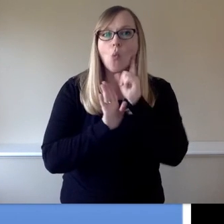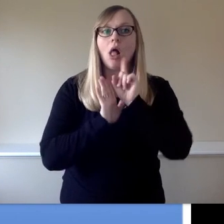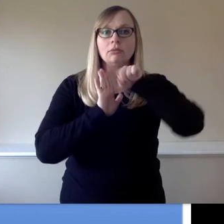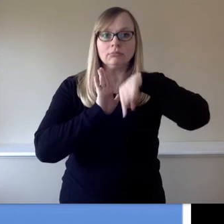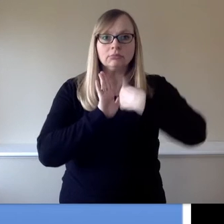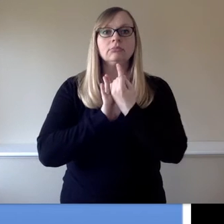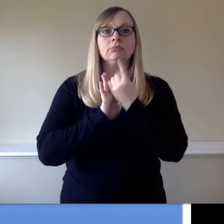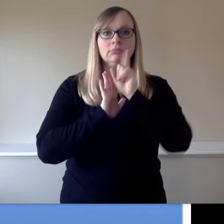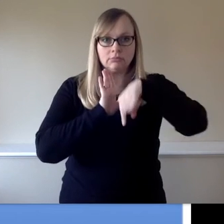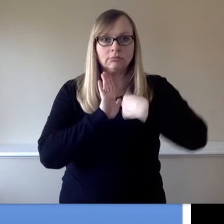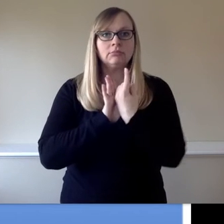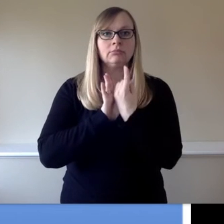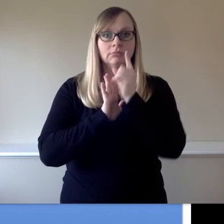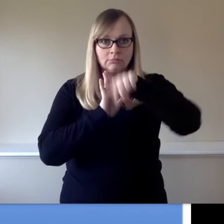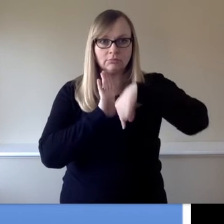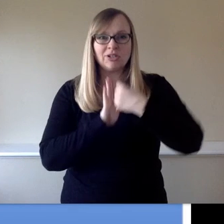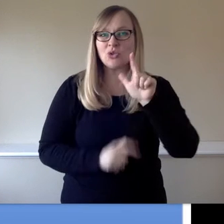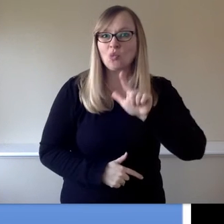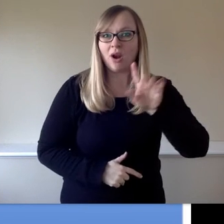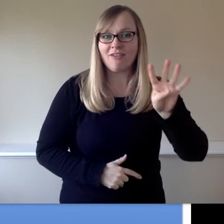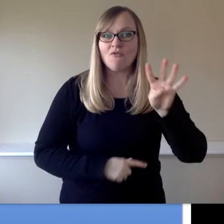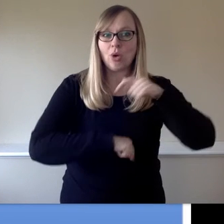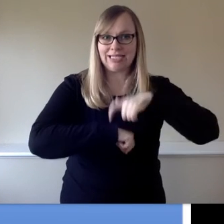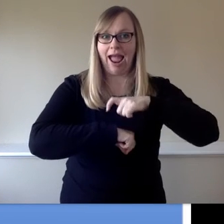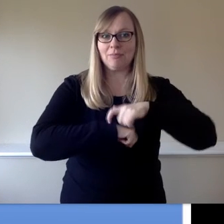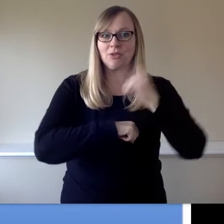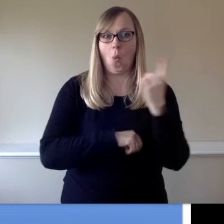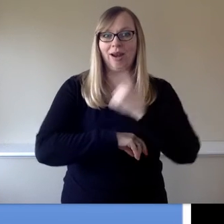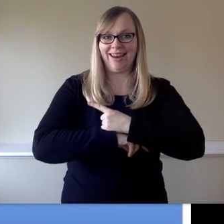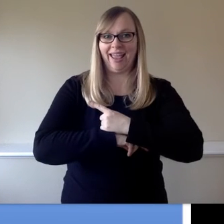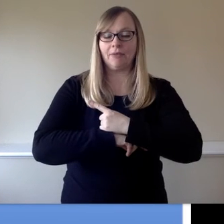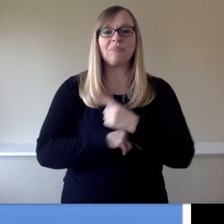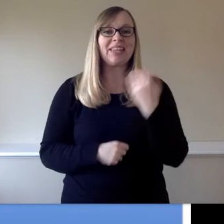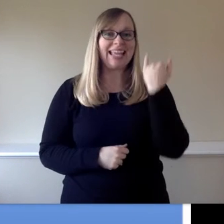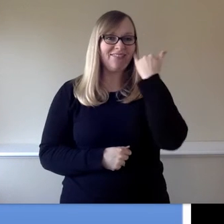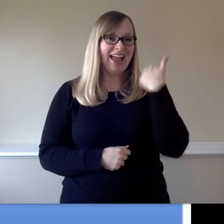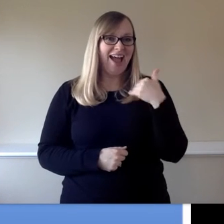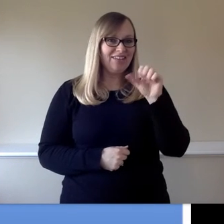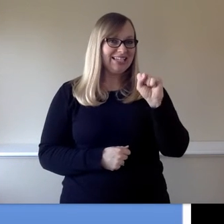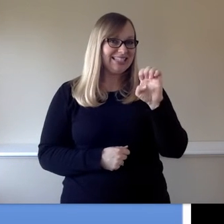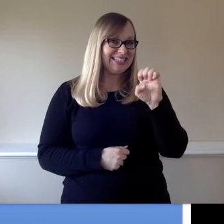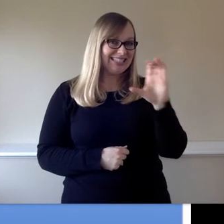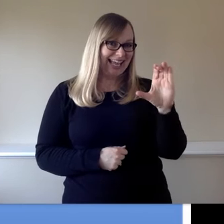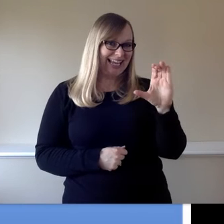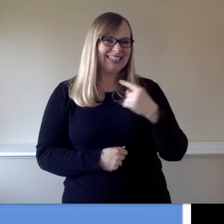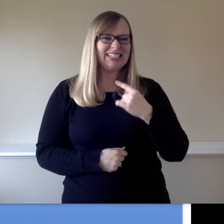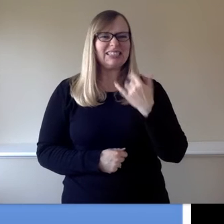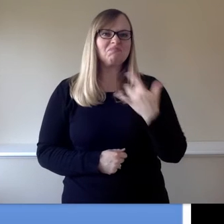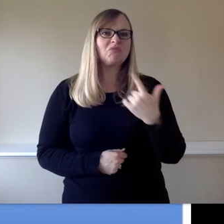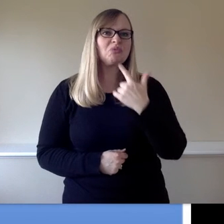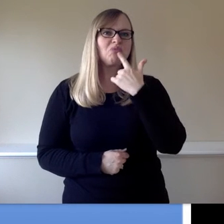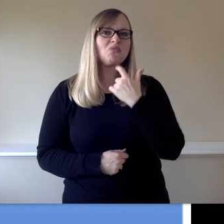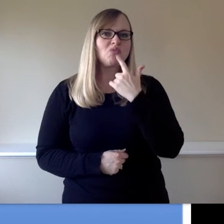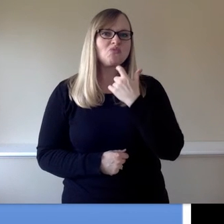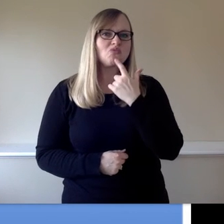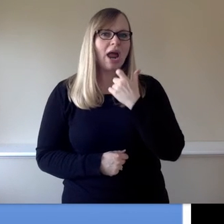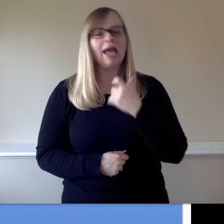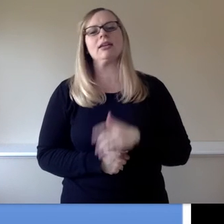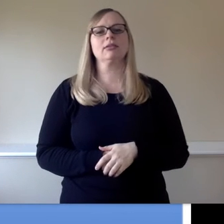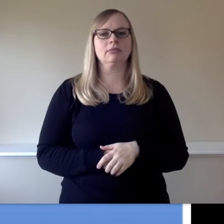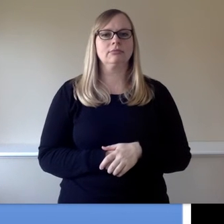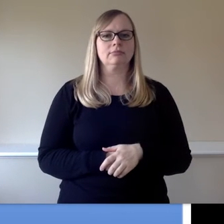represented. If there's a second hand, every time the long hand moves one little part of the